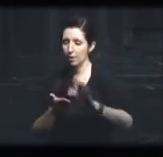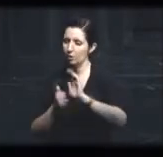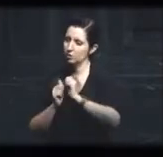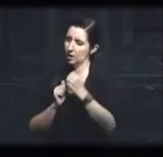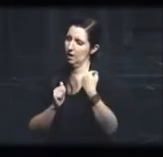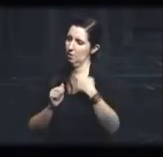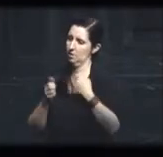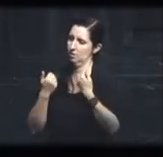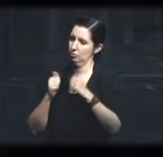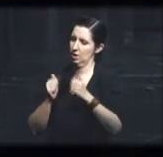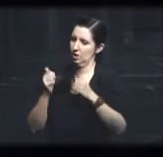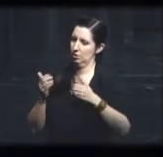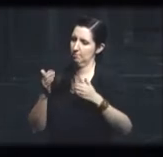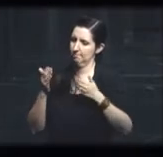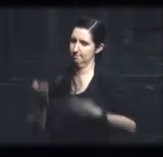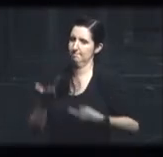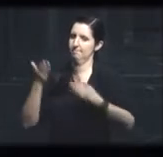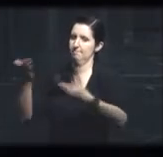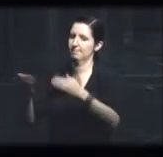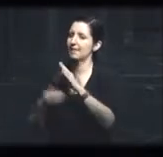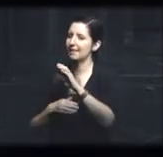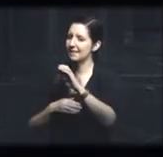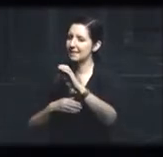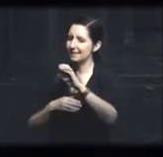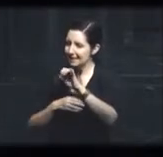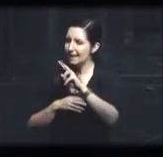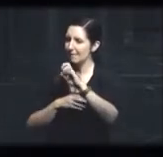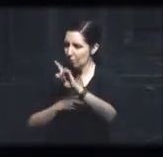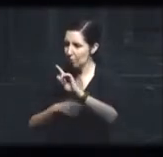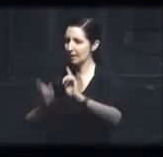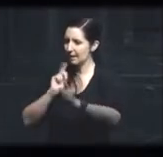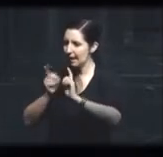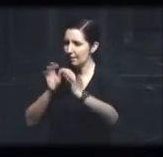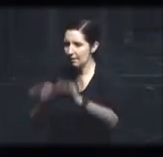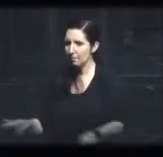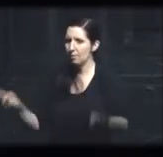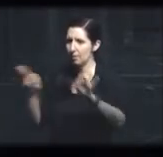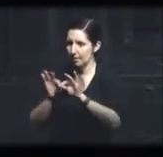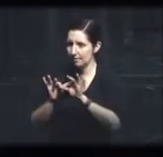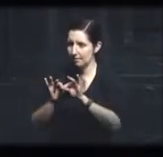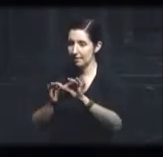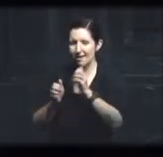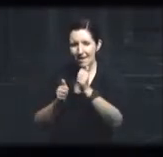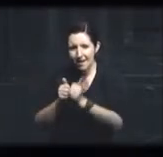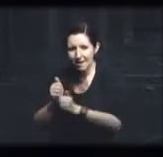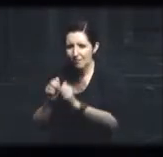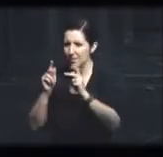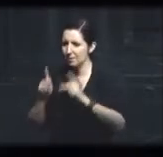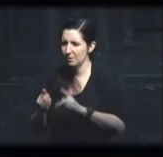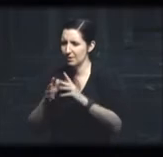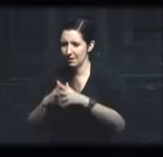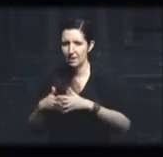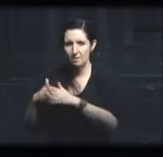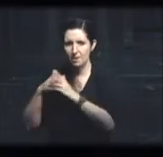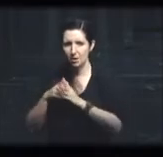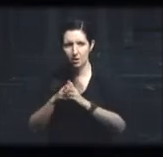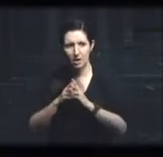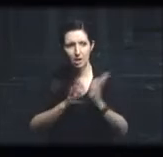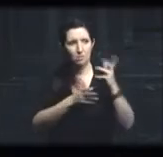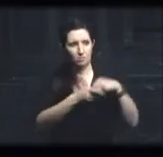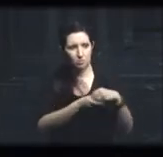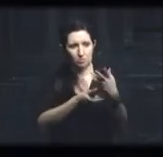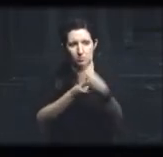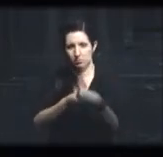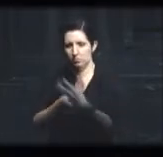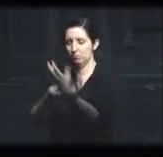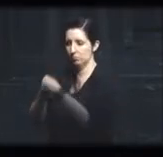on civil dialogue and the importance that we put on the contribution of every person in America and what they can bring